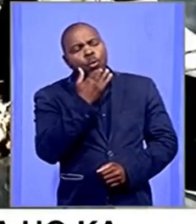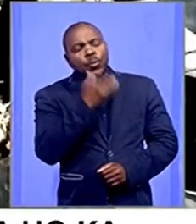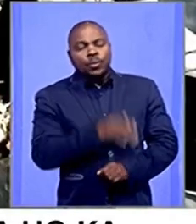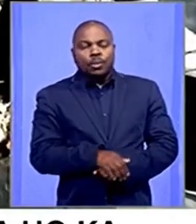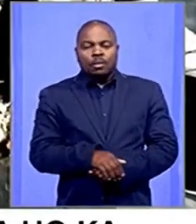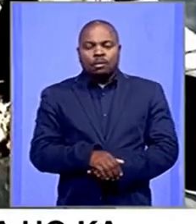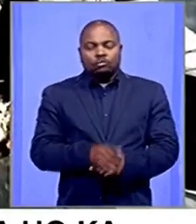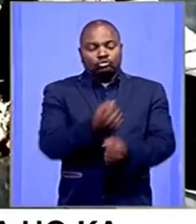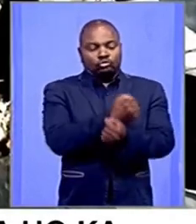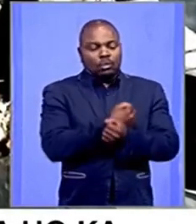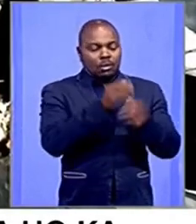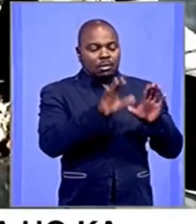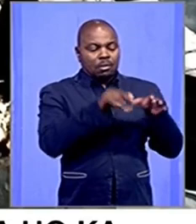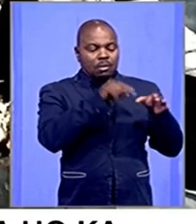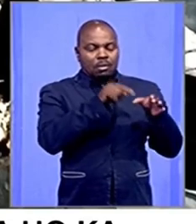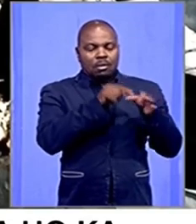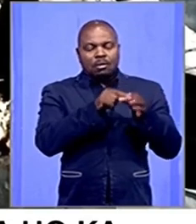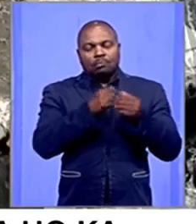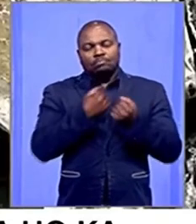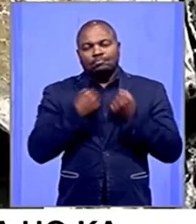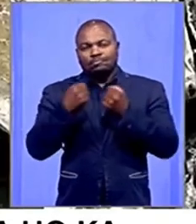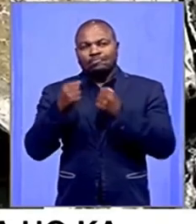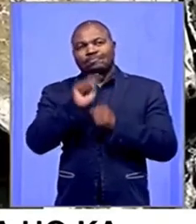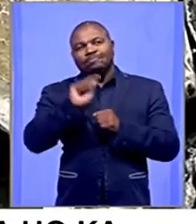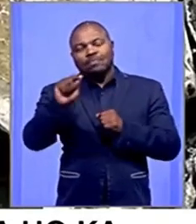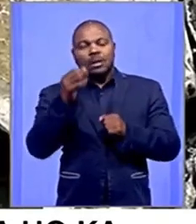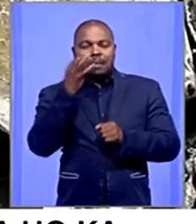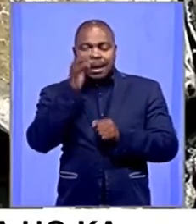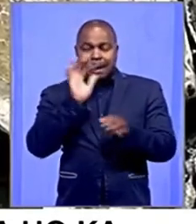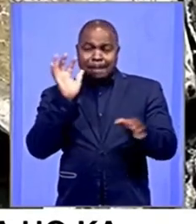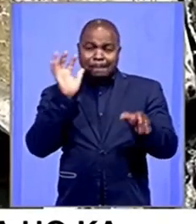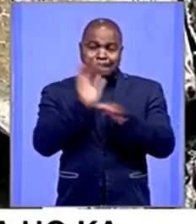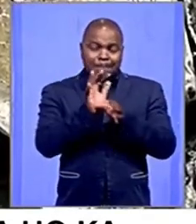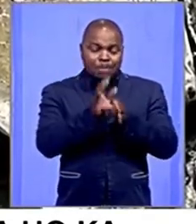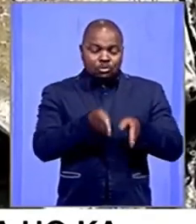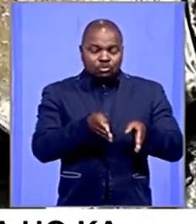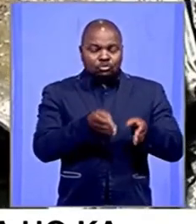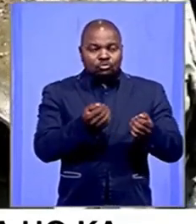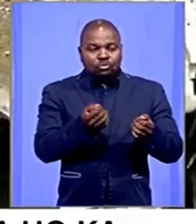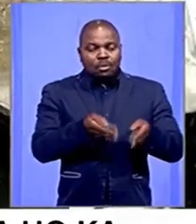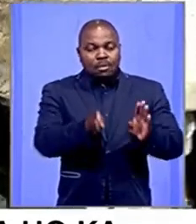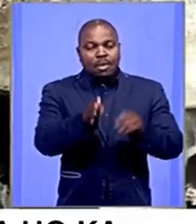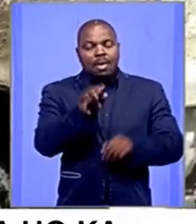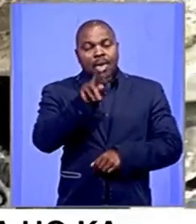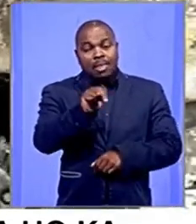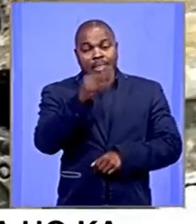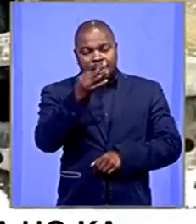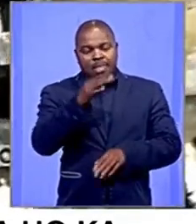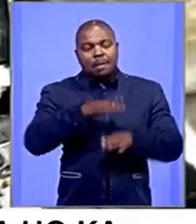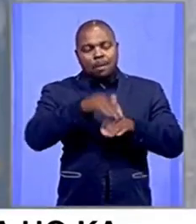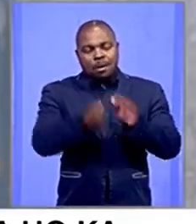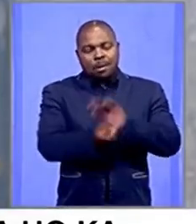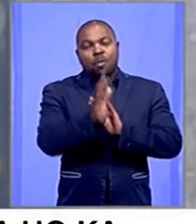Mogatwa dilori tse tsamaisang thepa o tlhokomedisa gore ditlhaselo tsa dilori mmileng o mogolo wa N3 di tlile go tswela pele.